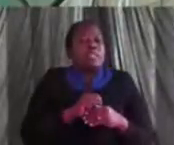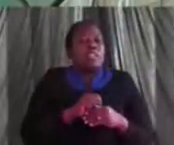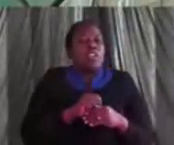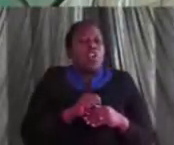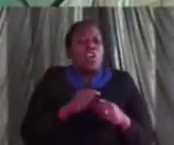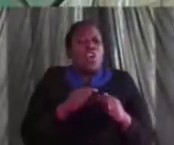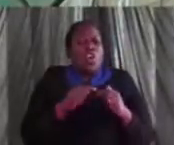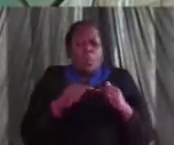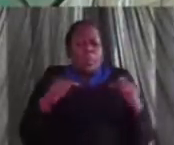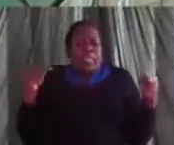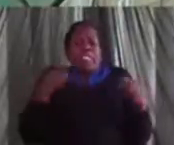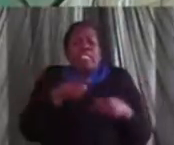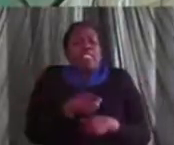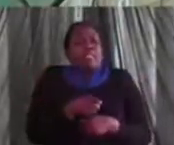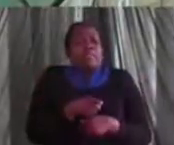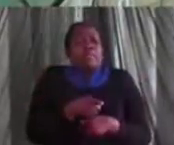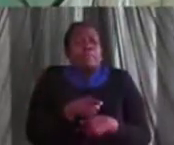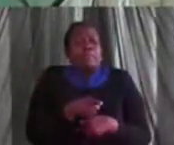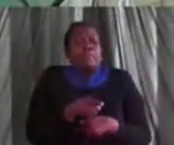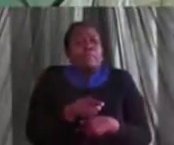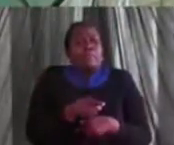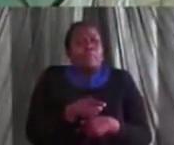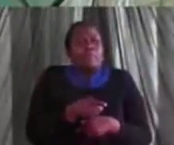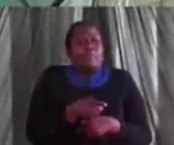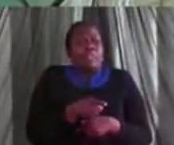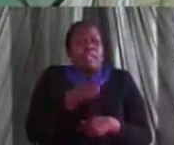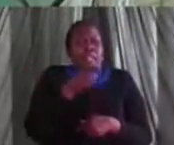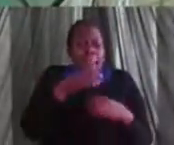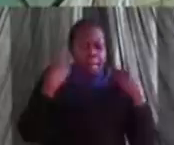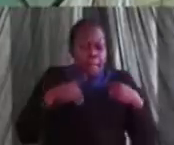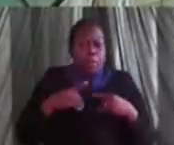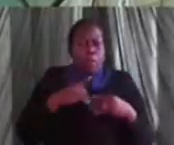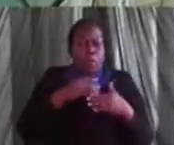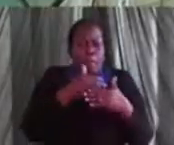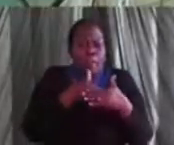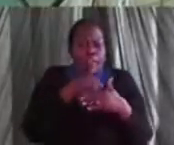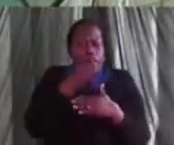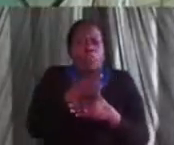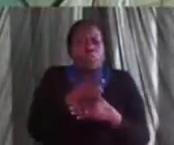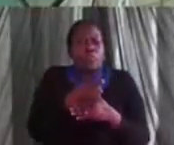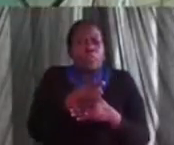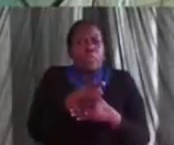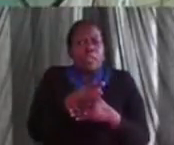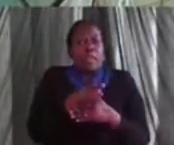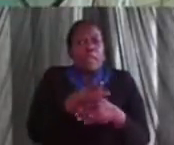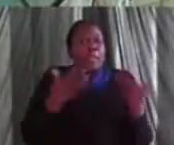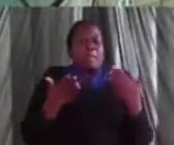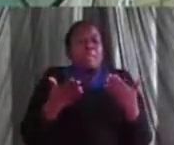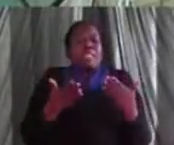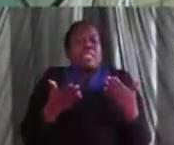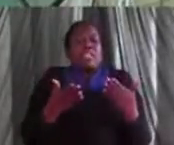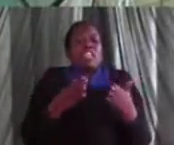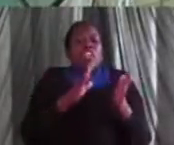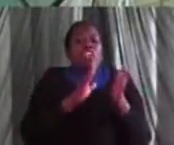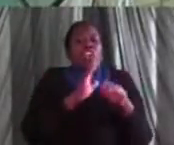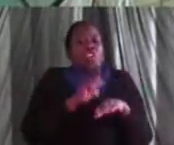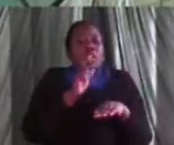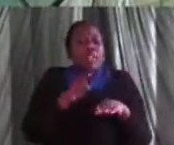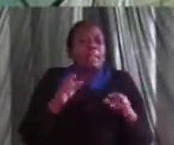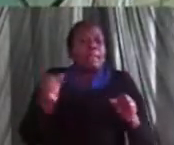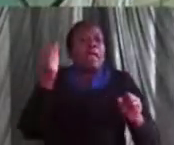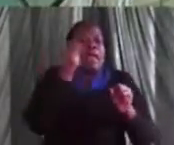insulating these, the people before you, let me just call them the employees before you. You're insulating